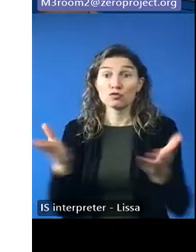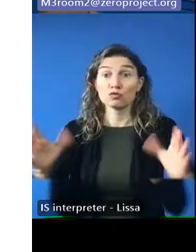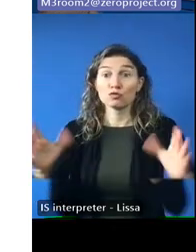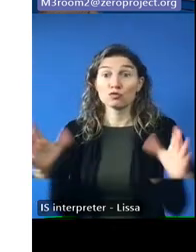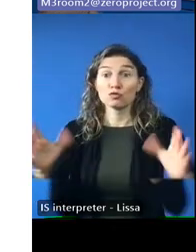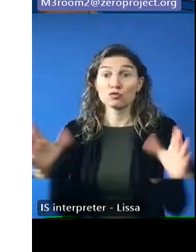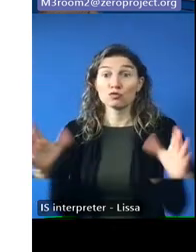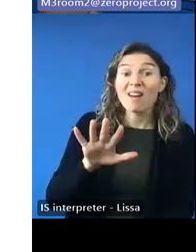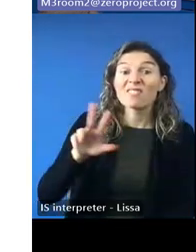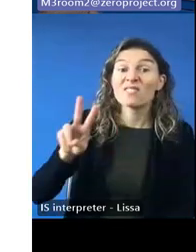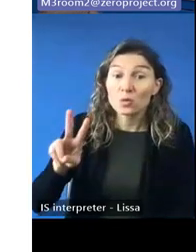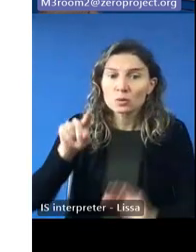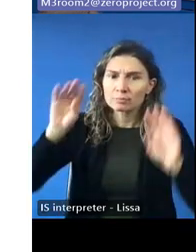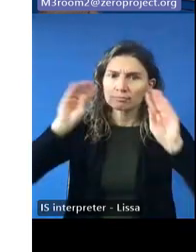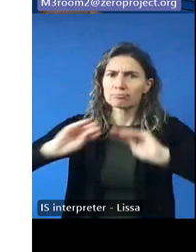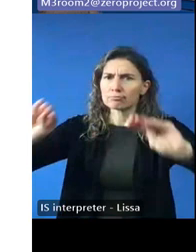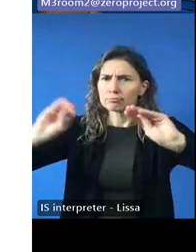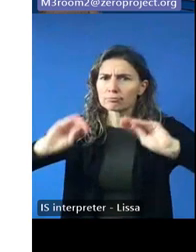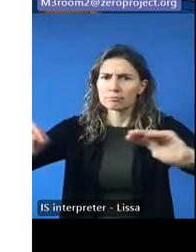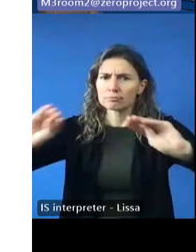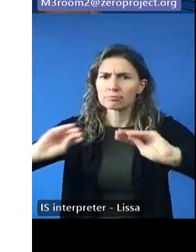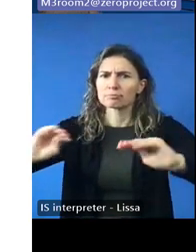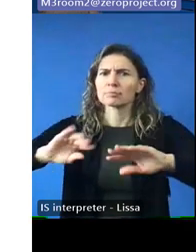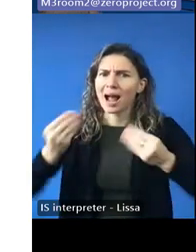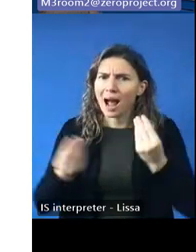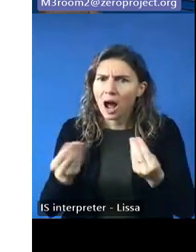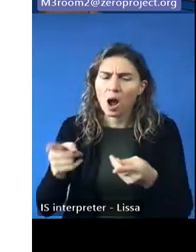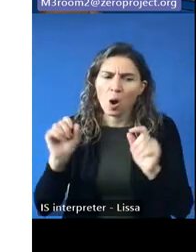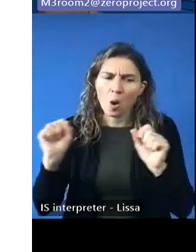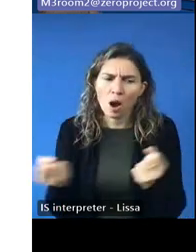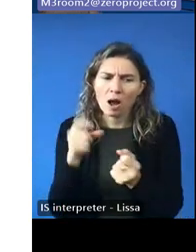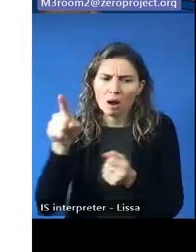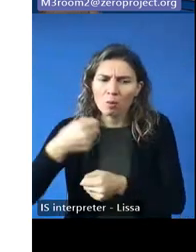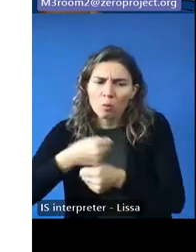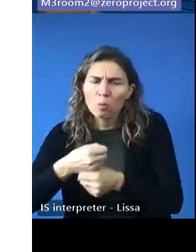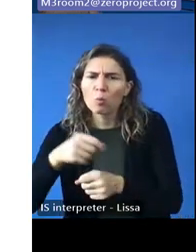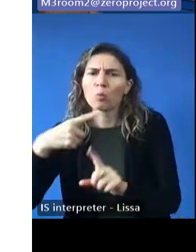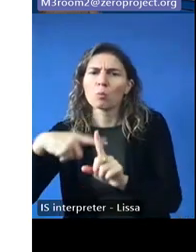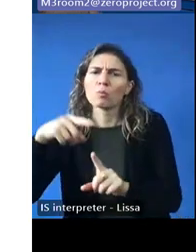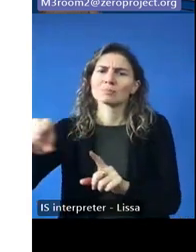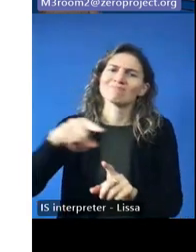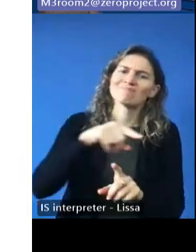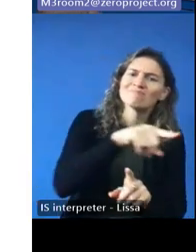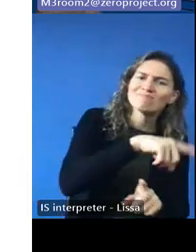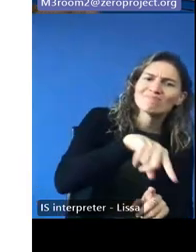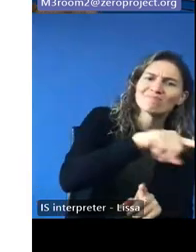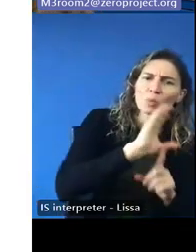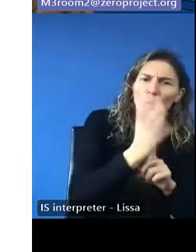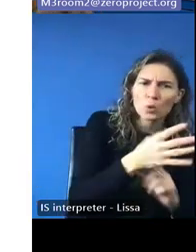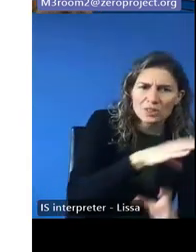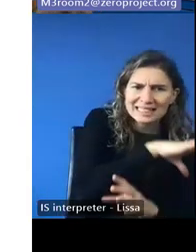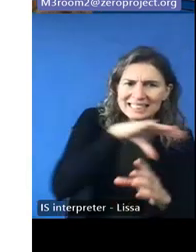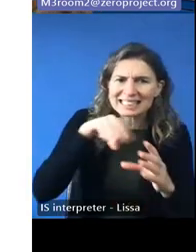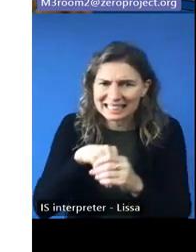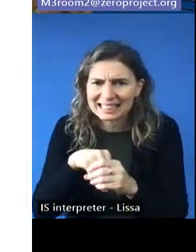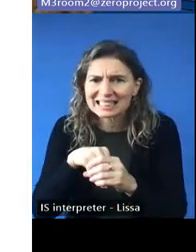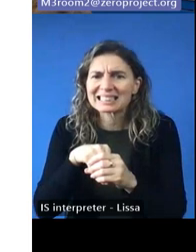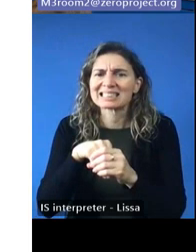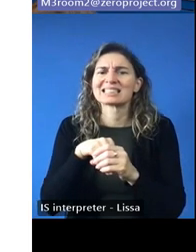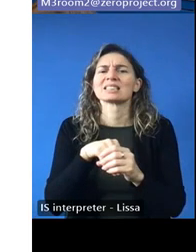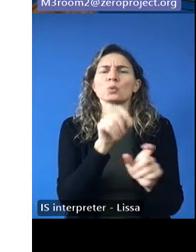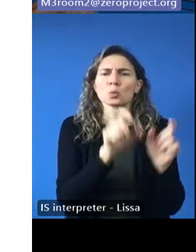with disability who experience gender-based violence. The Survey of Violence Against Women with Disability in Mexico City